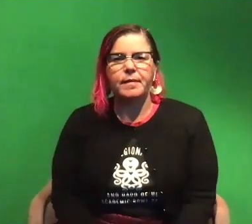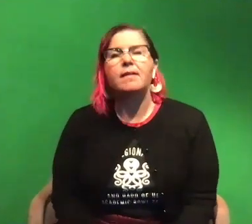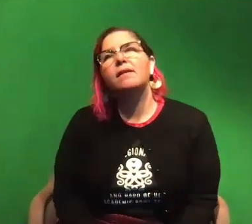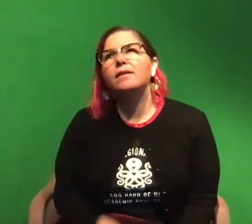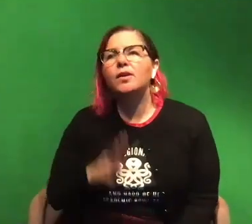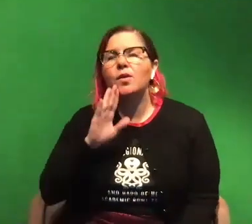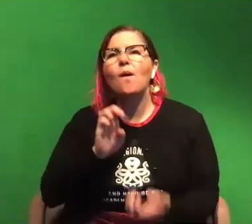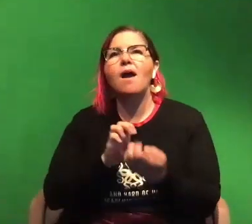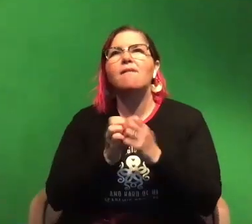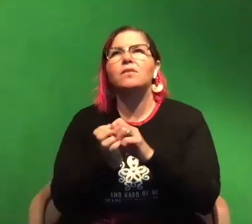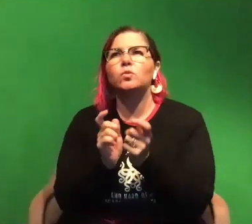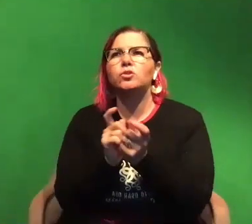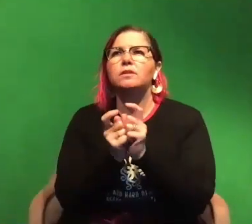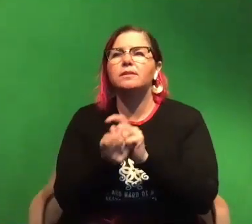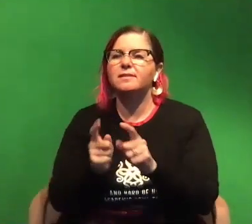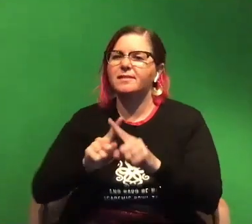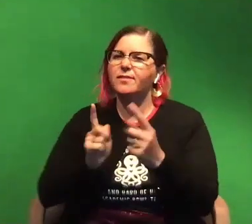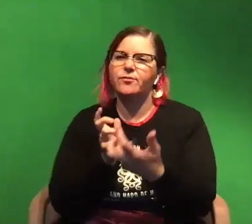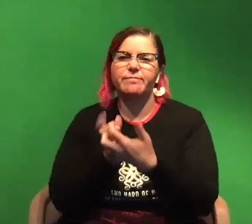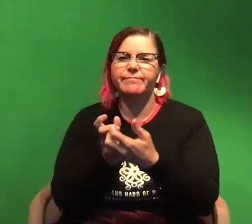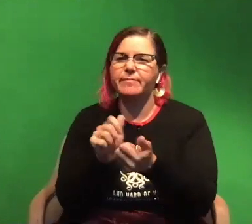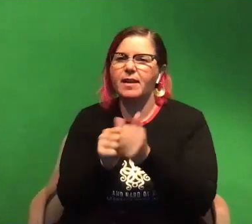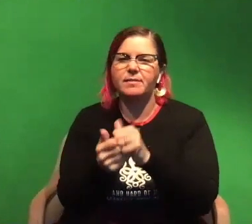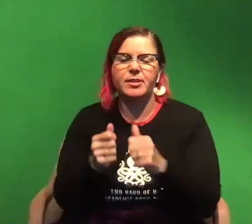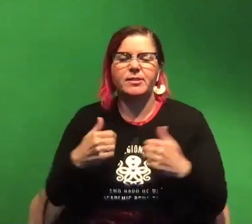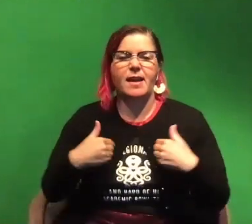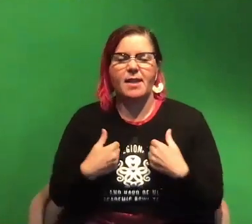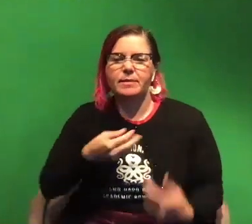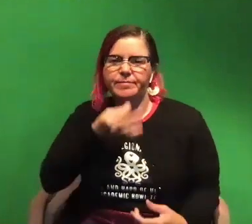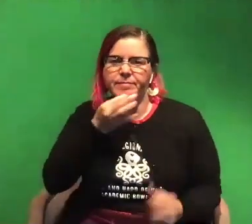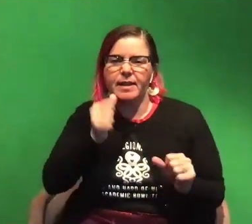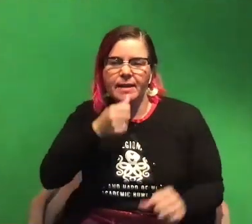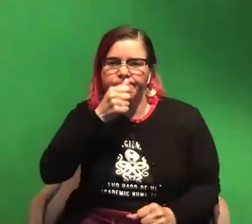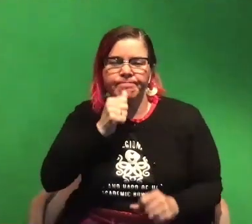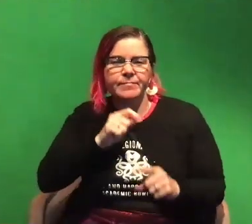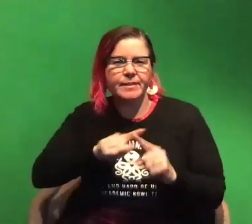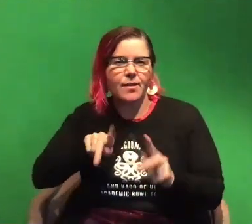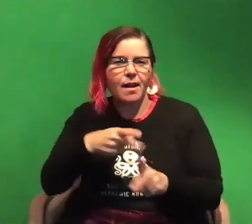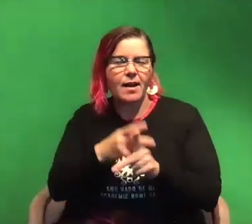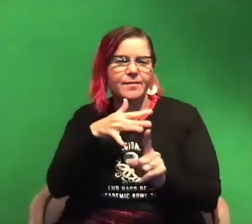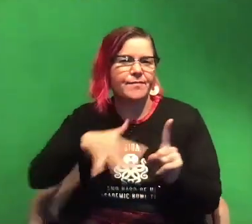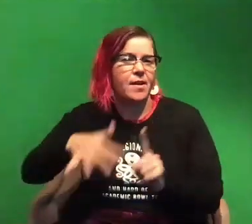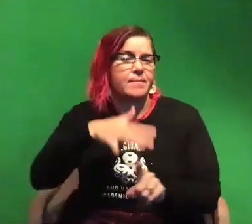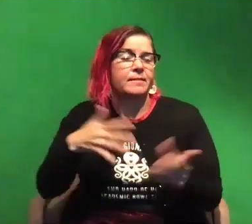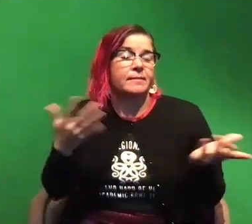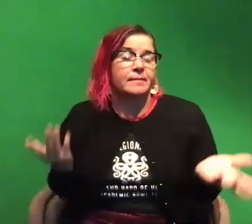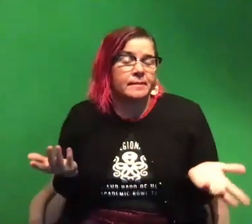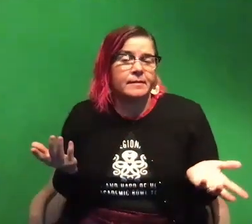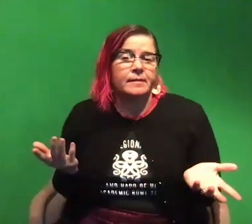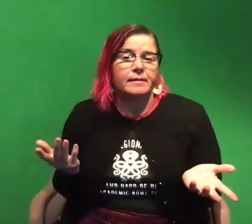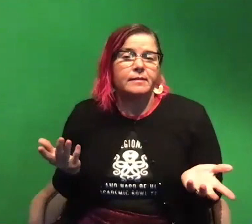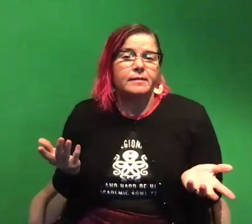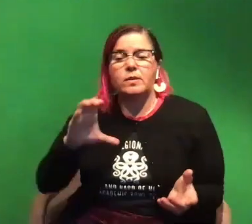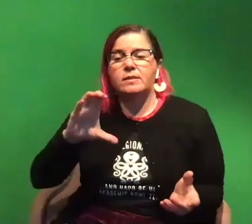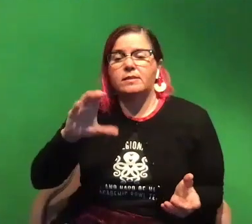evolution dictates, there's just different types of critters that are able to cope with certain types of environments. And